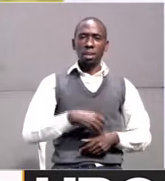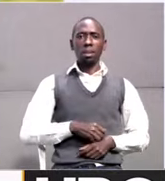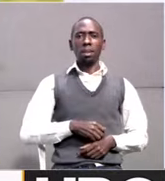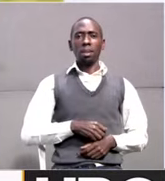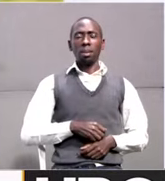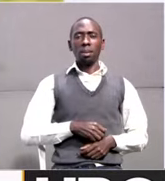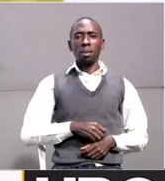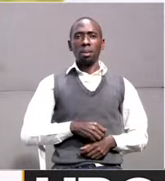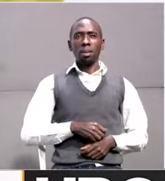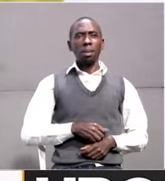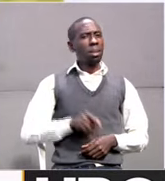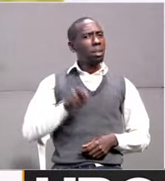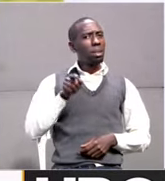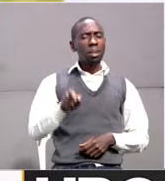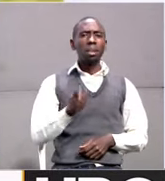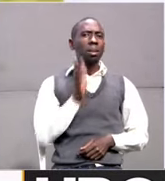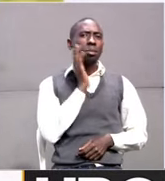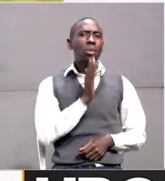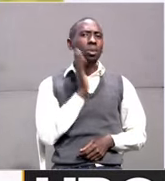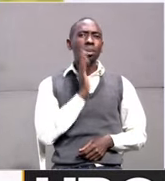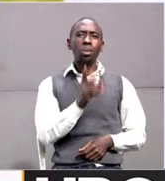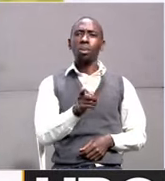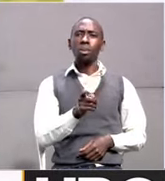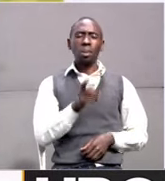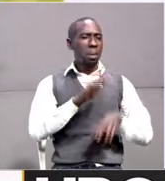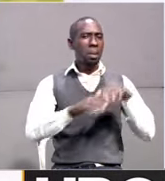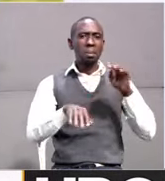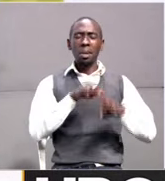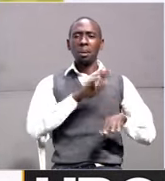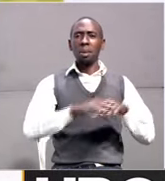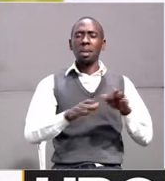so. This is a foreigner who had never been here before.